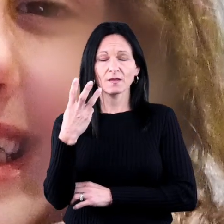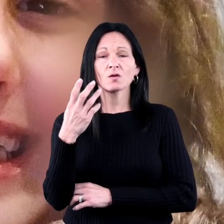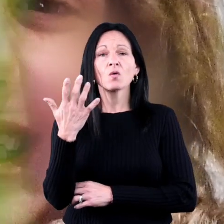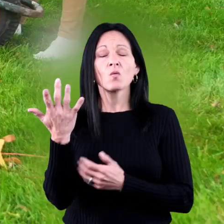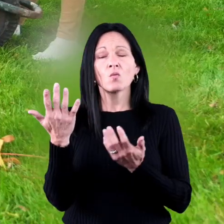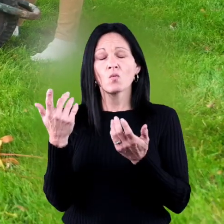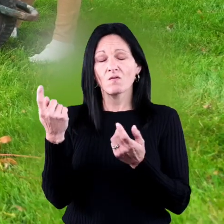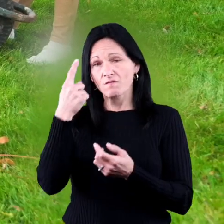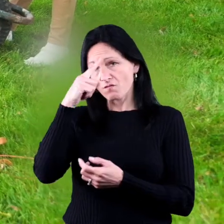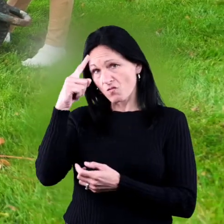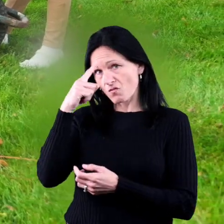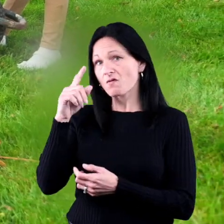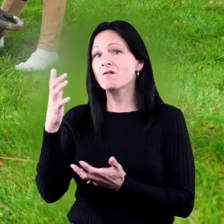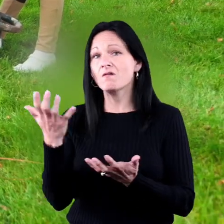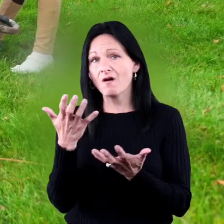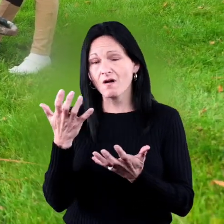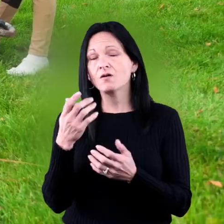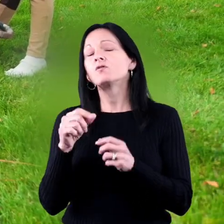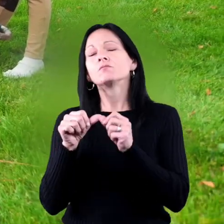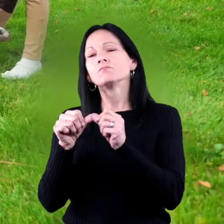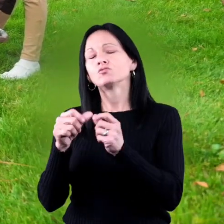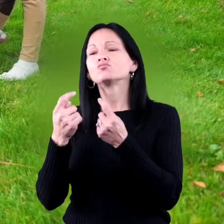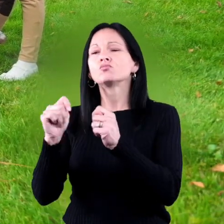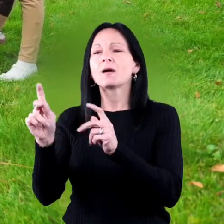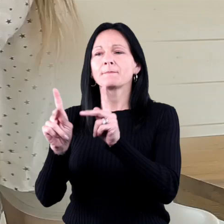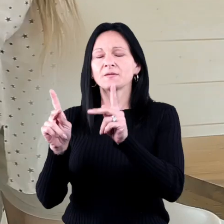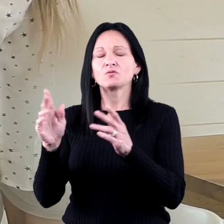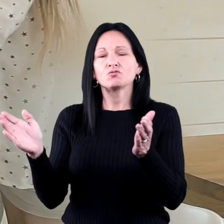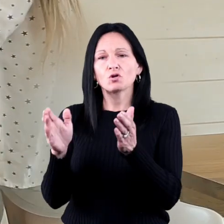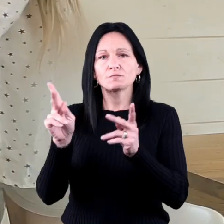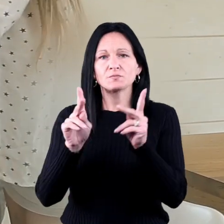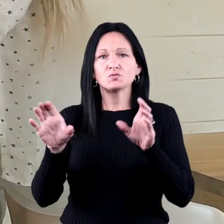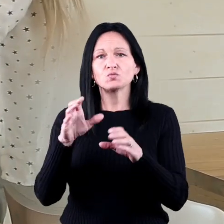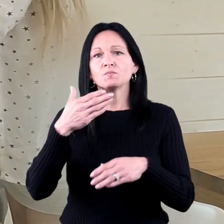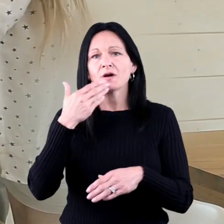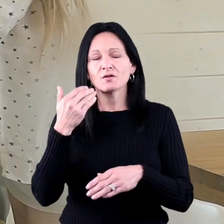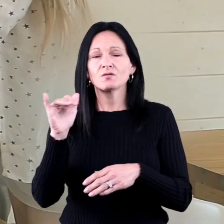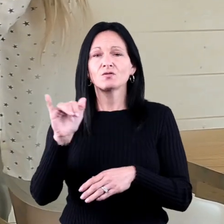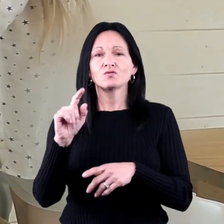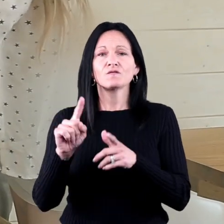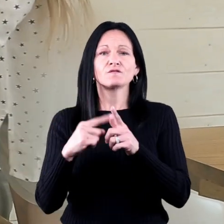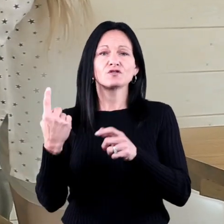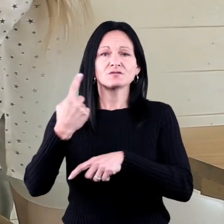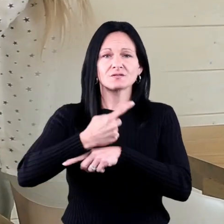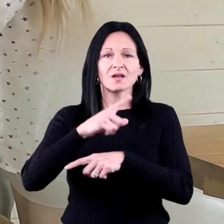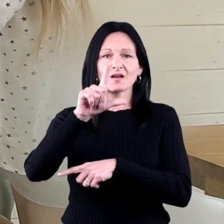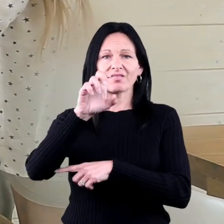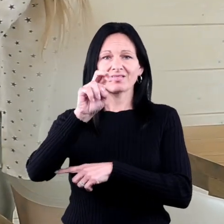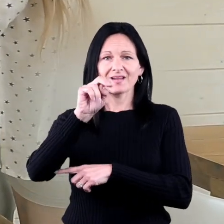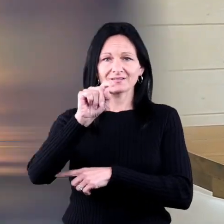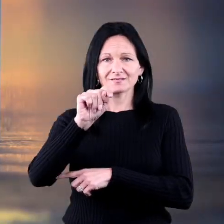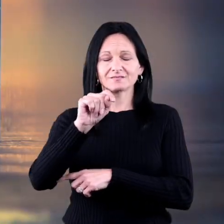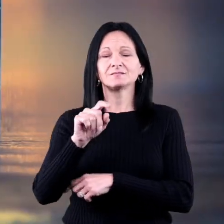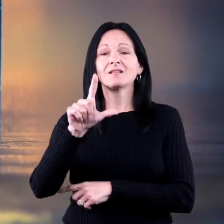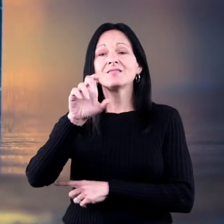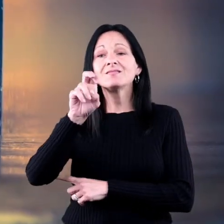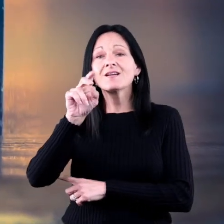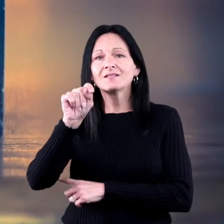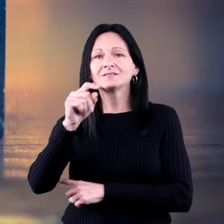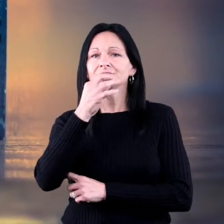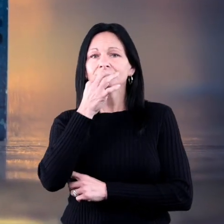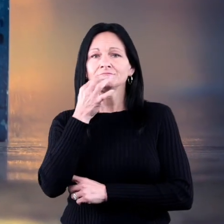Ash Wednesday is a day to remind people to try and be better, and it's the first day of Lent. Lent